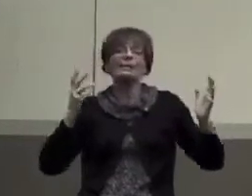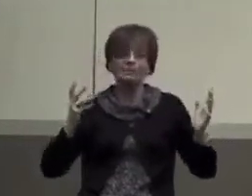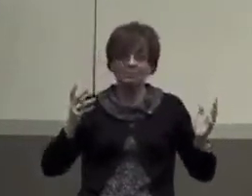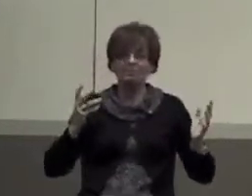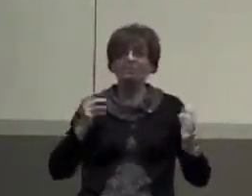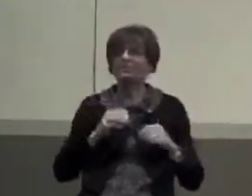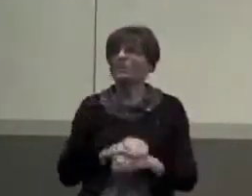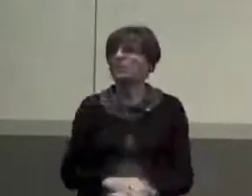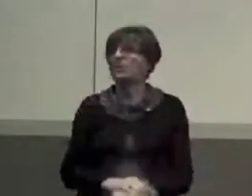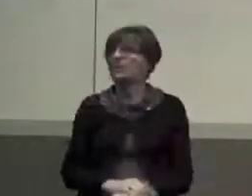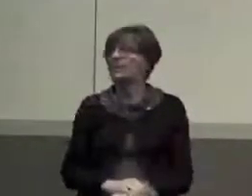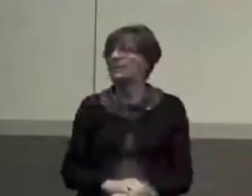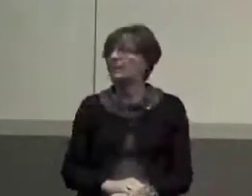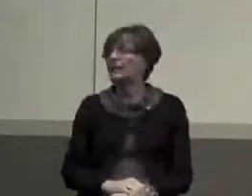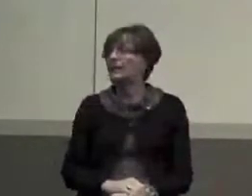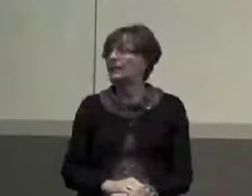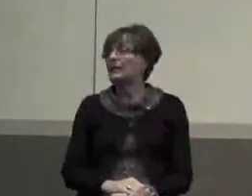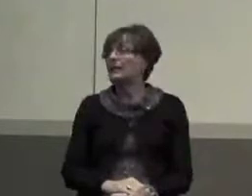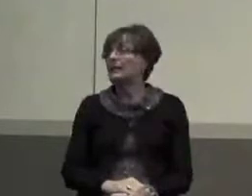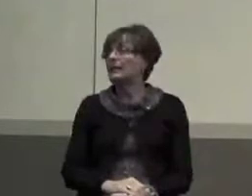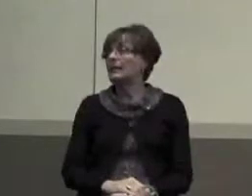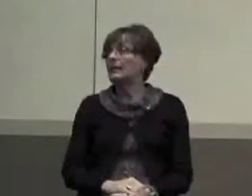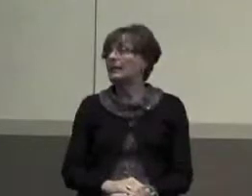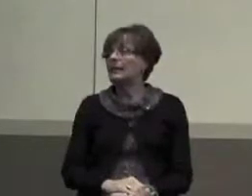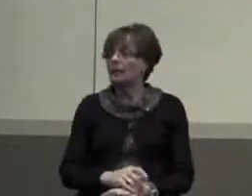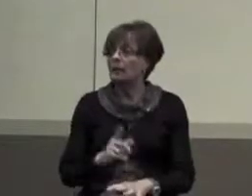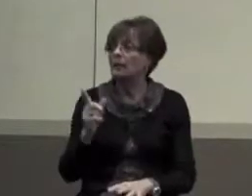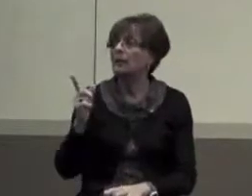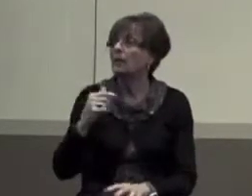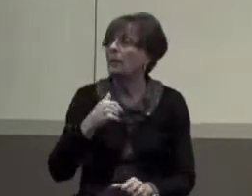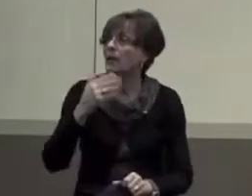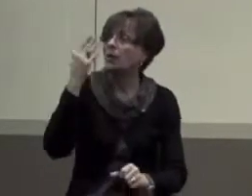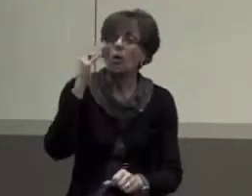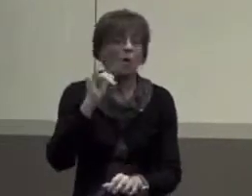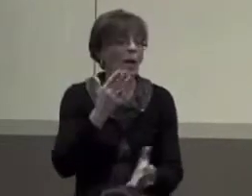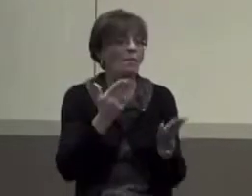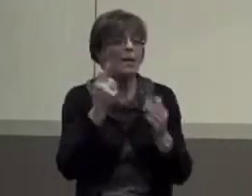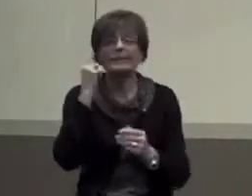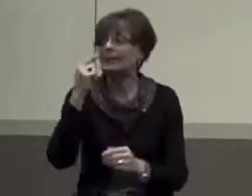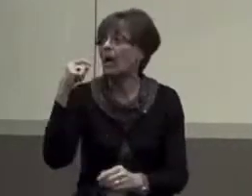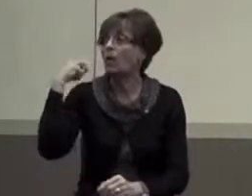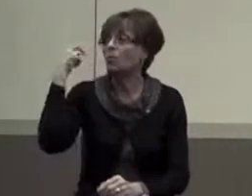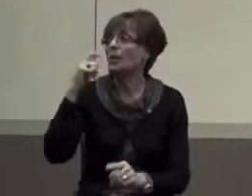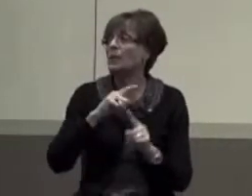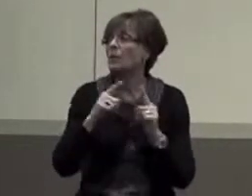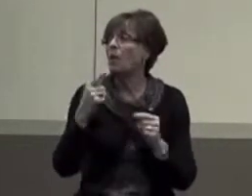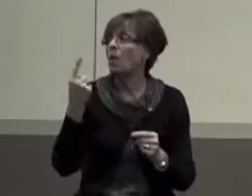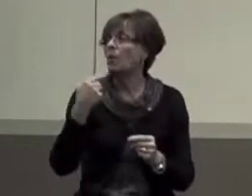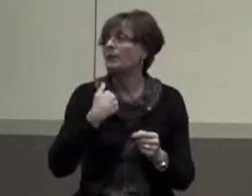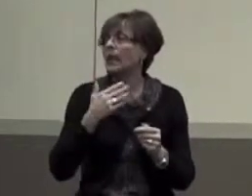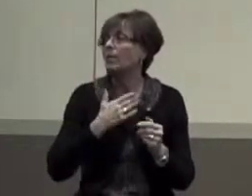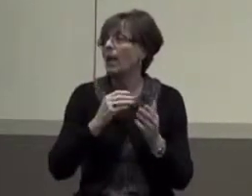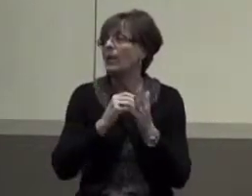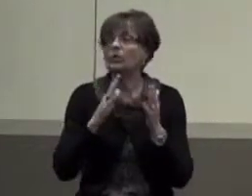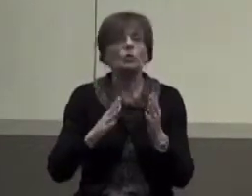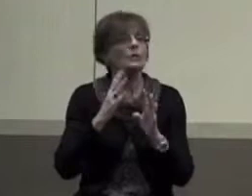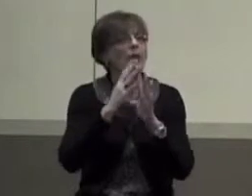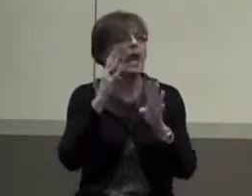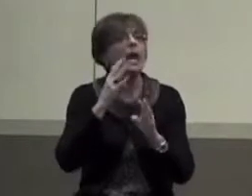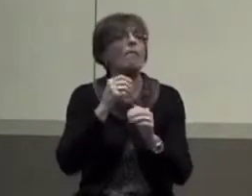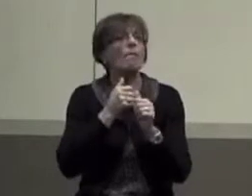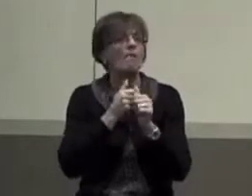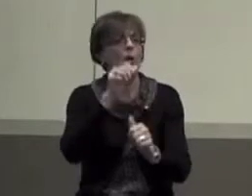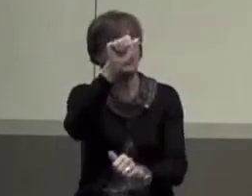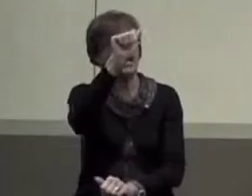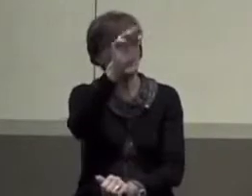Others? I know this is going to sound crazy, but I've always had my students line up in ABC order, class name,